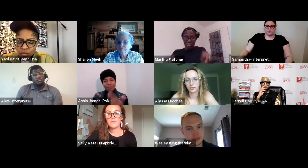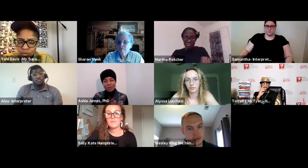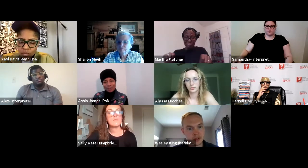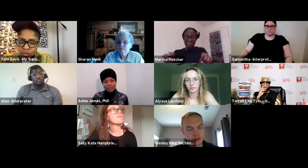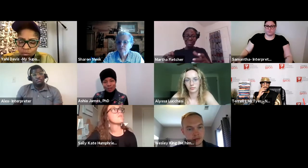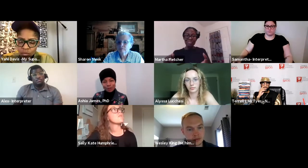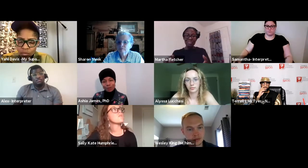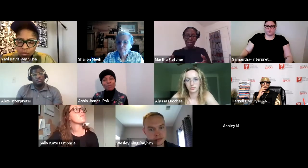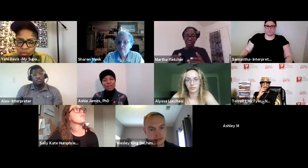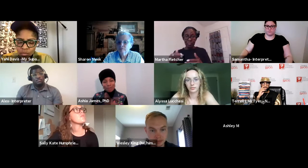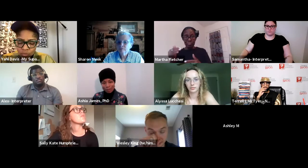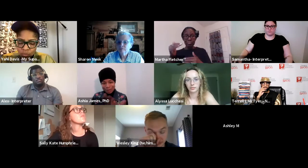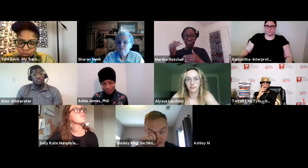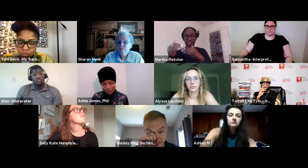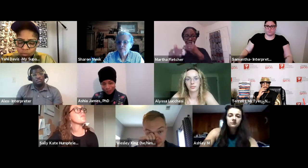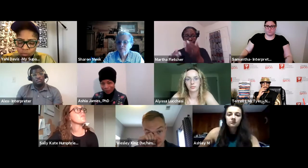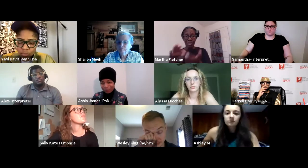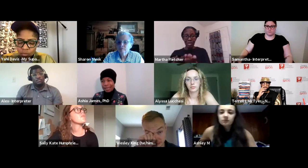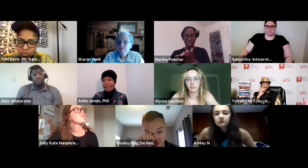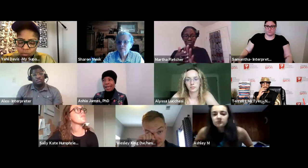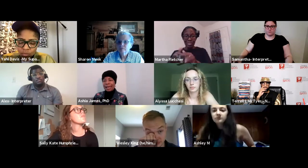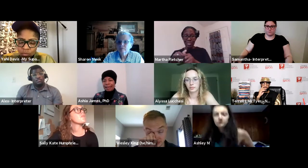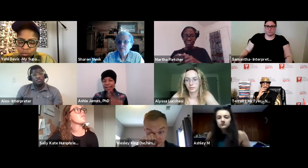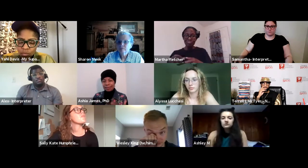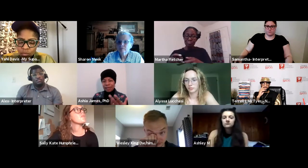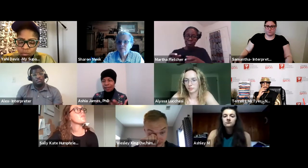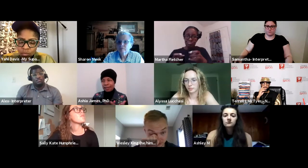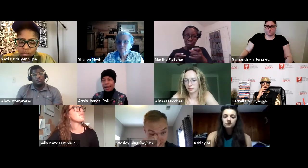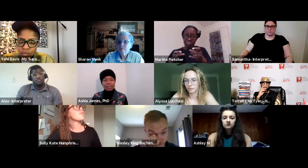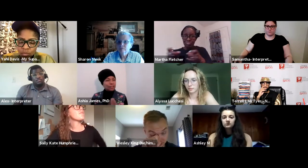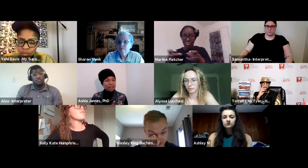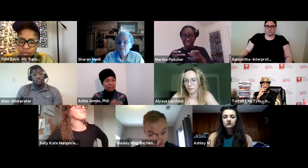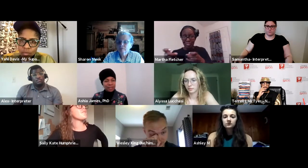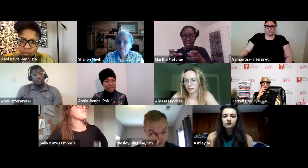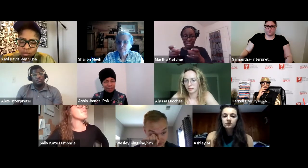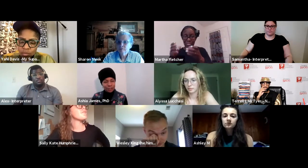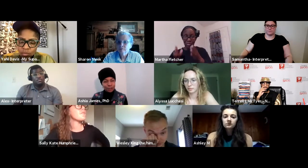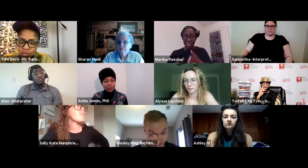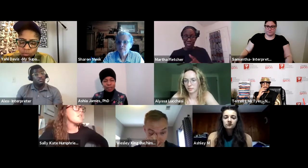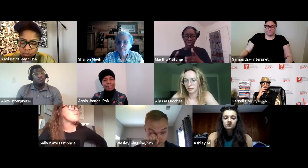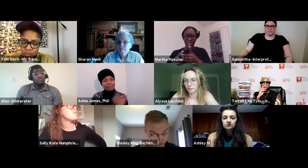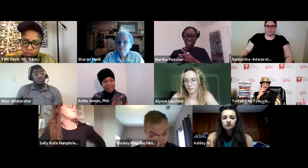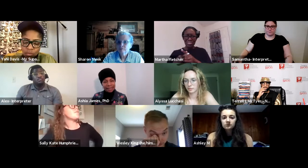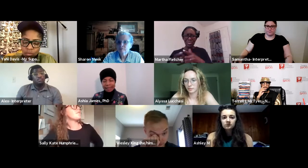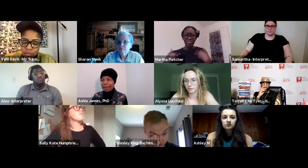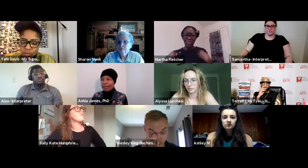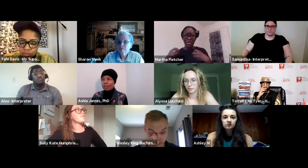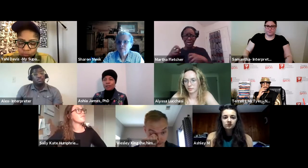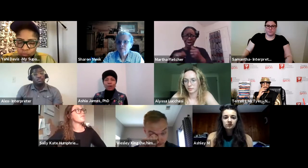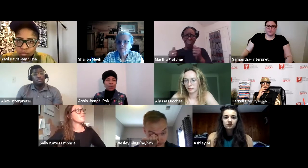Then I moved into becoming an administrator. And that's when I started to really have issues with